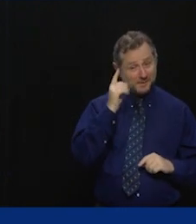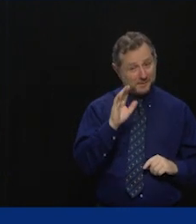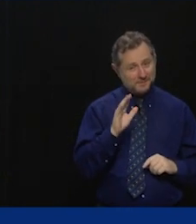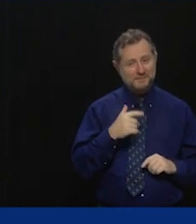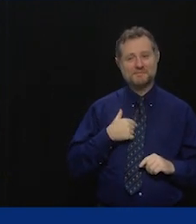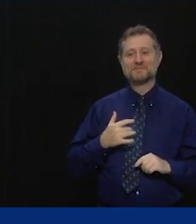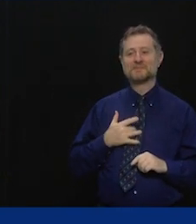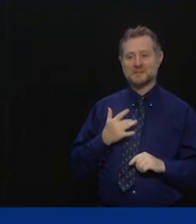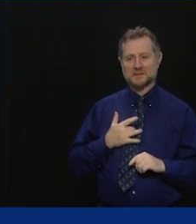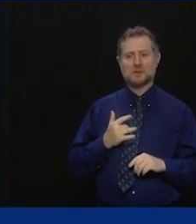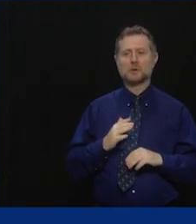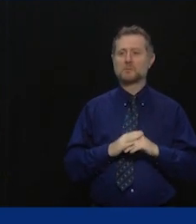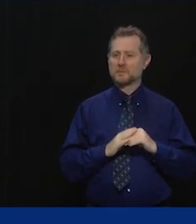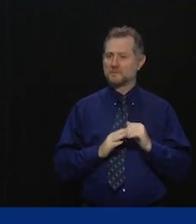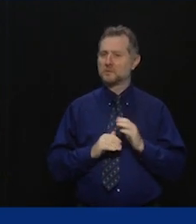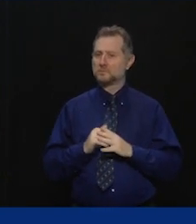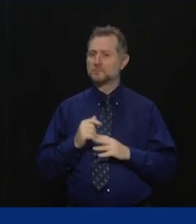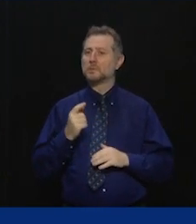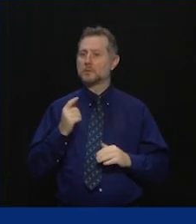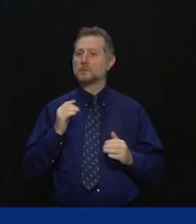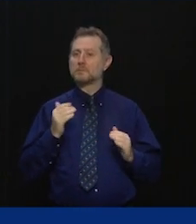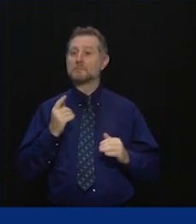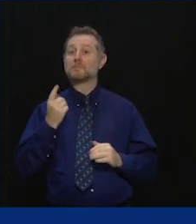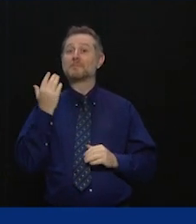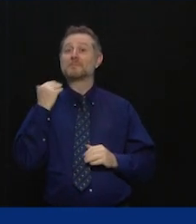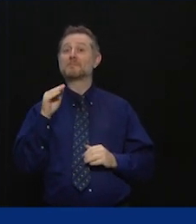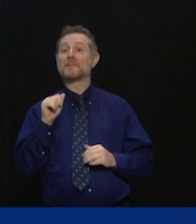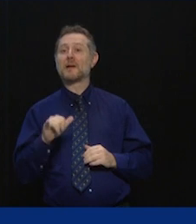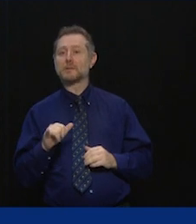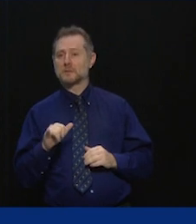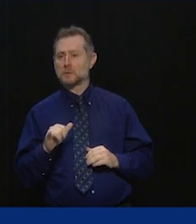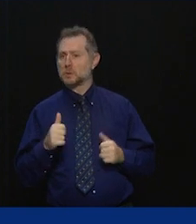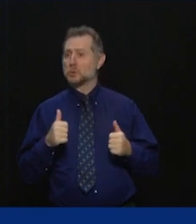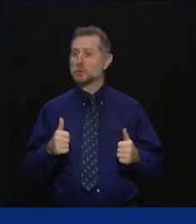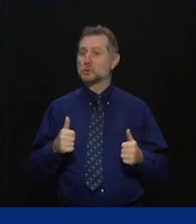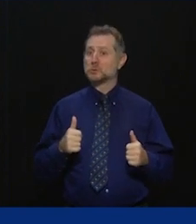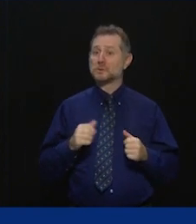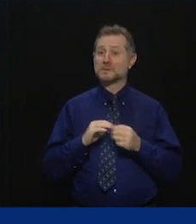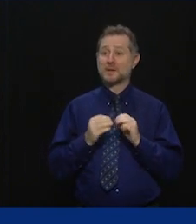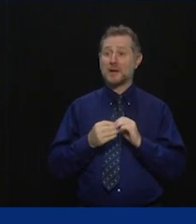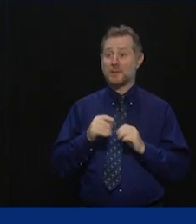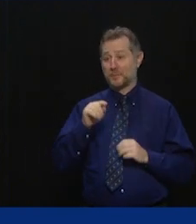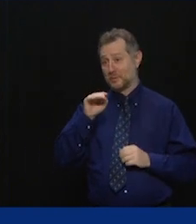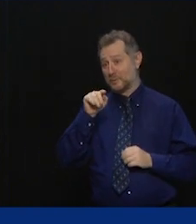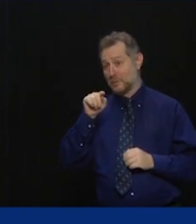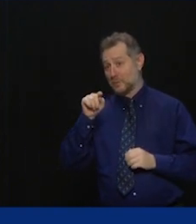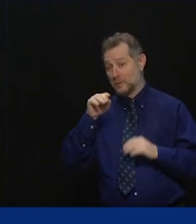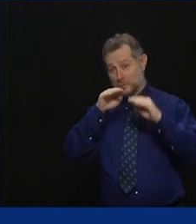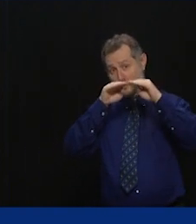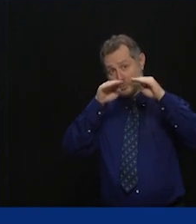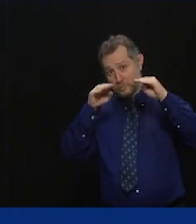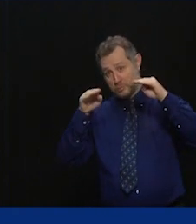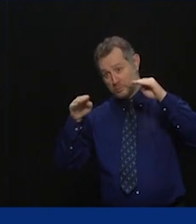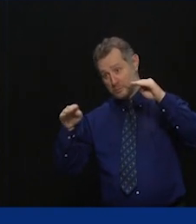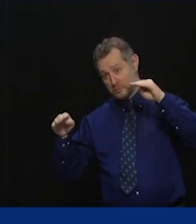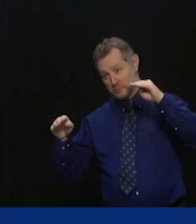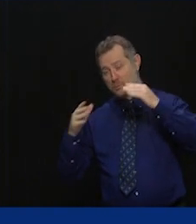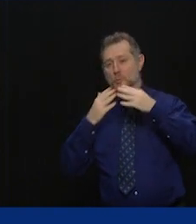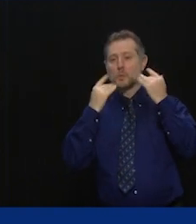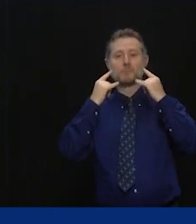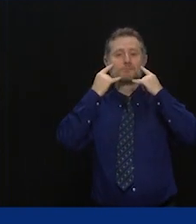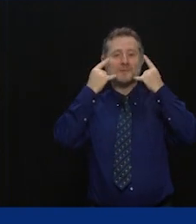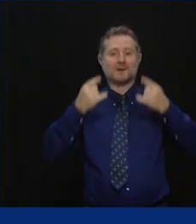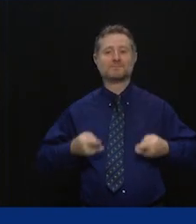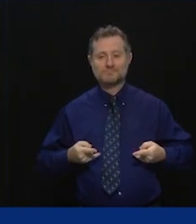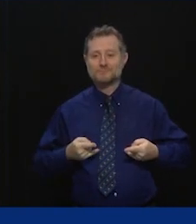comfort in May this year. And if those numbers had held, we would not be wearing masks today, and we'd say we won. And then all of